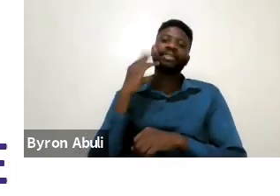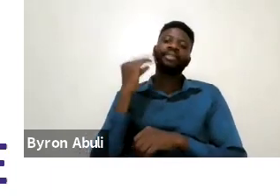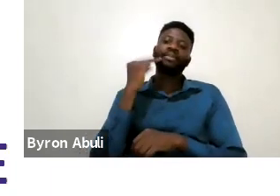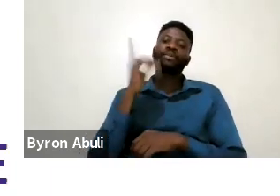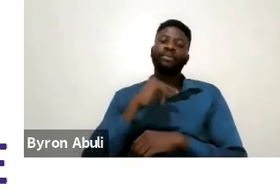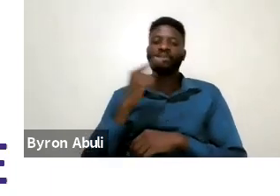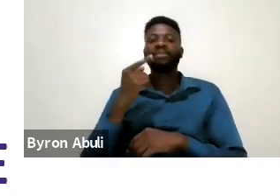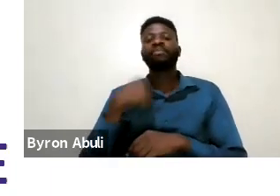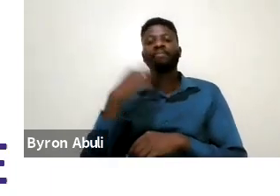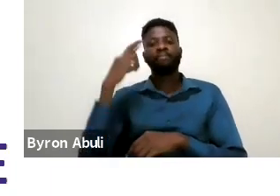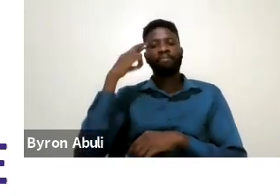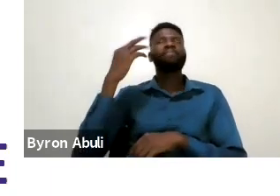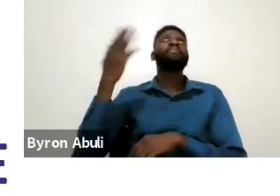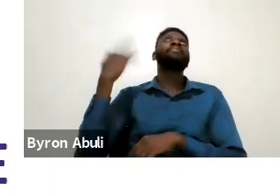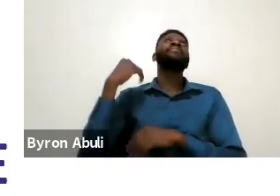on, early